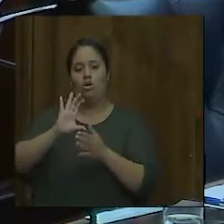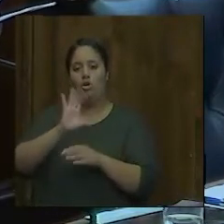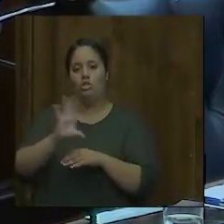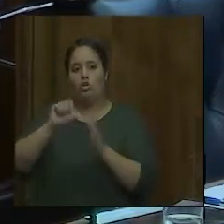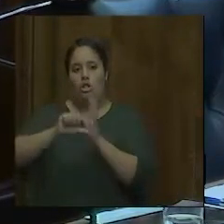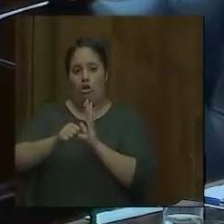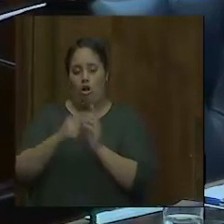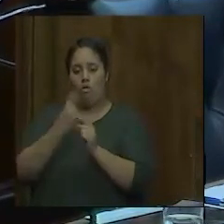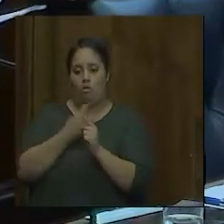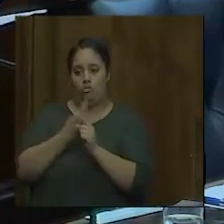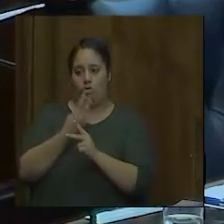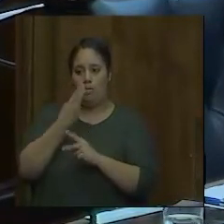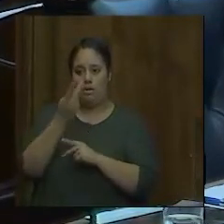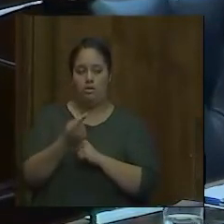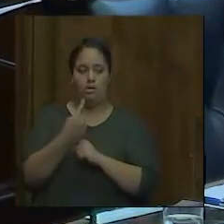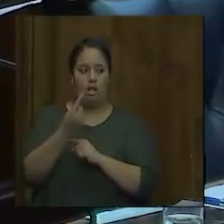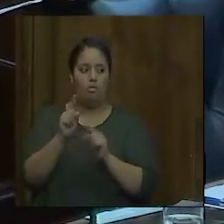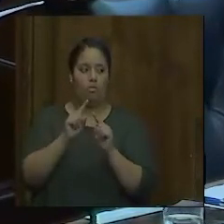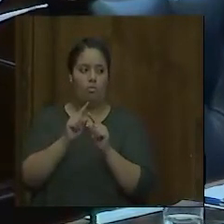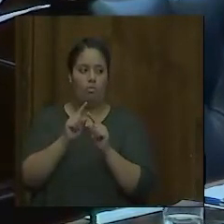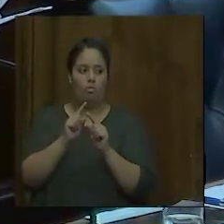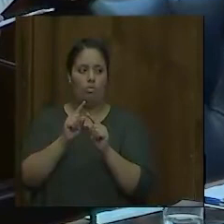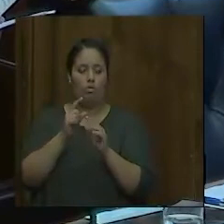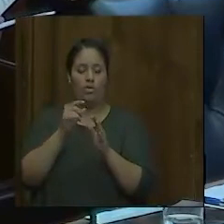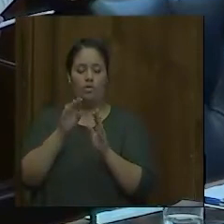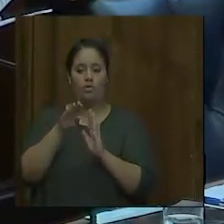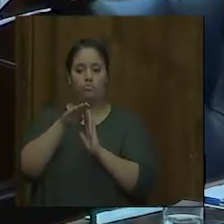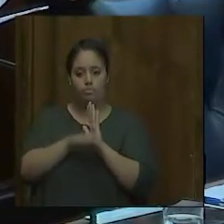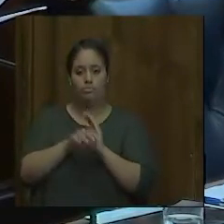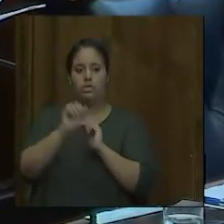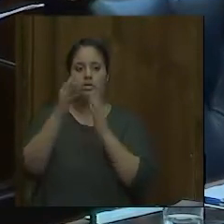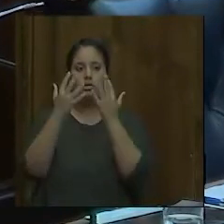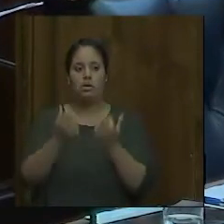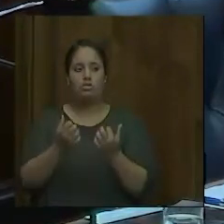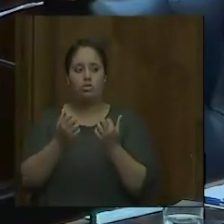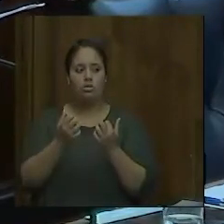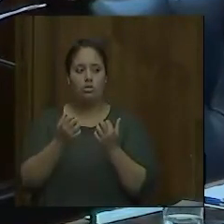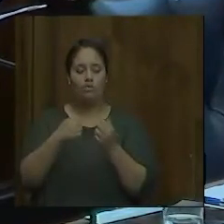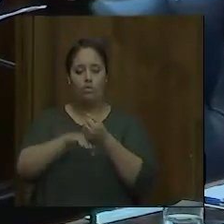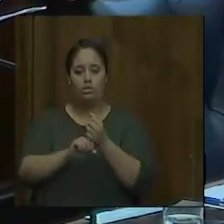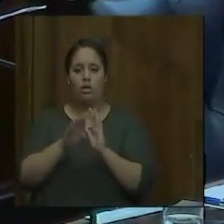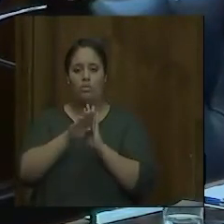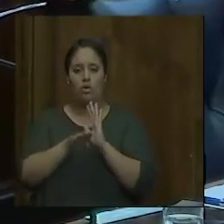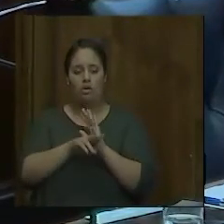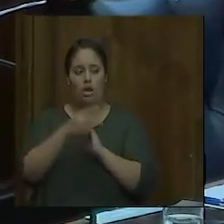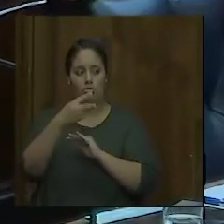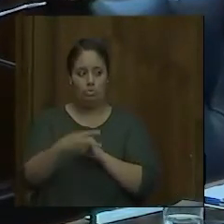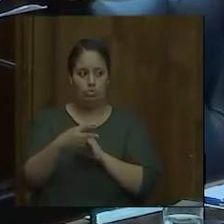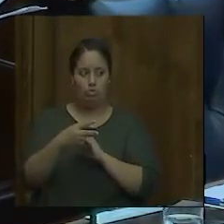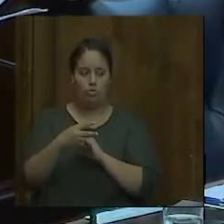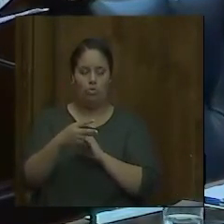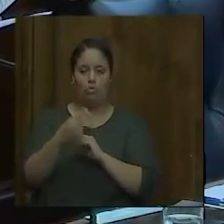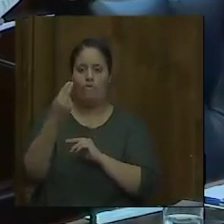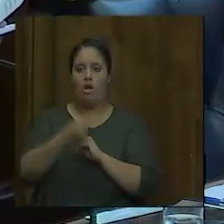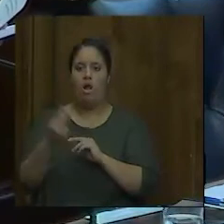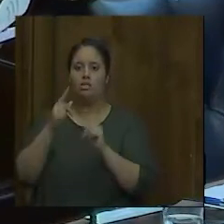also tell you what is not welcome. The decrease in the budget in sub-program 2.2,